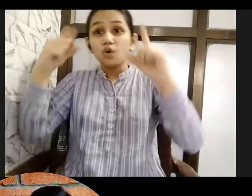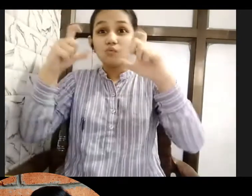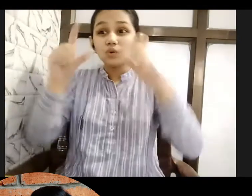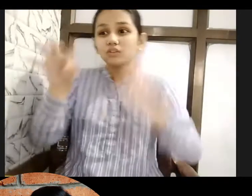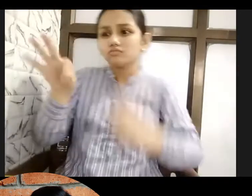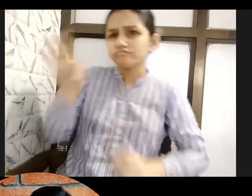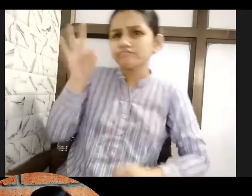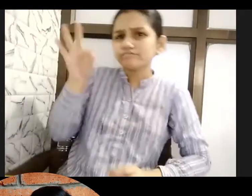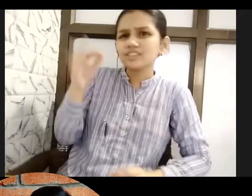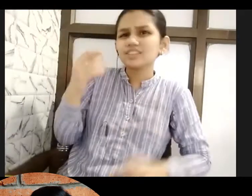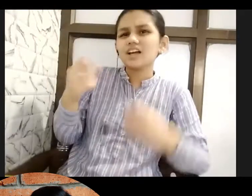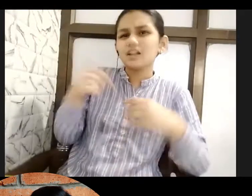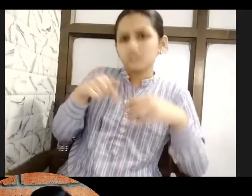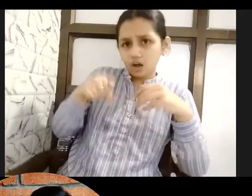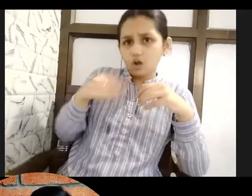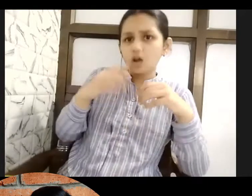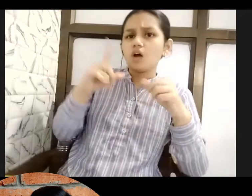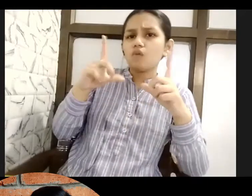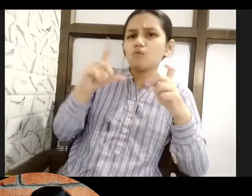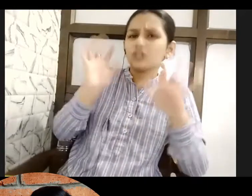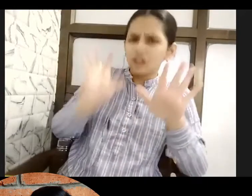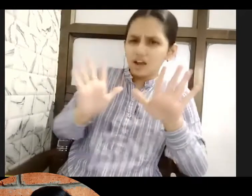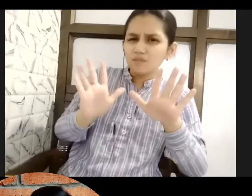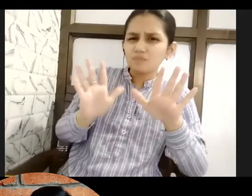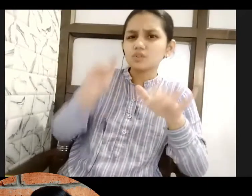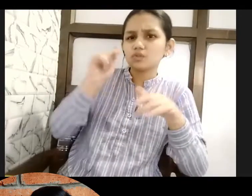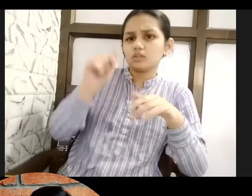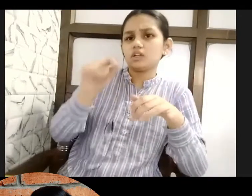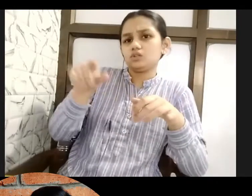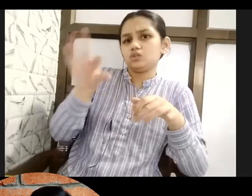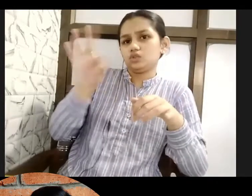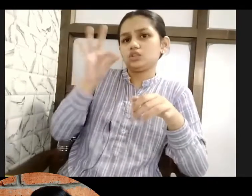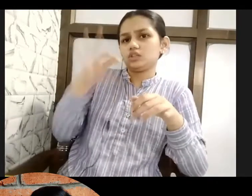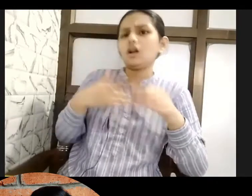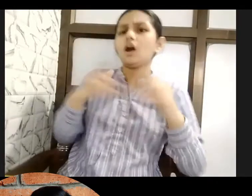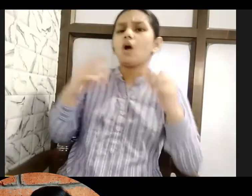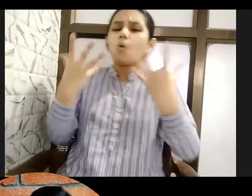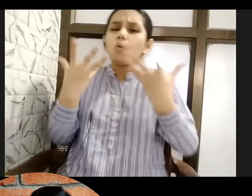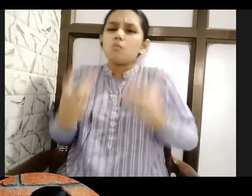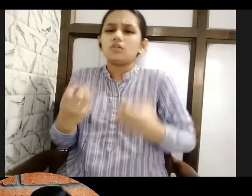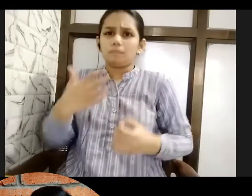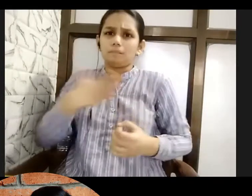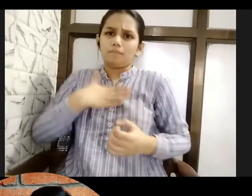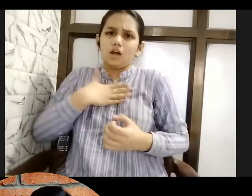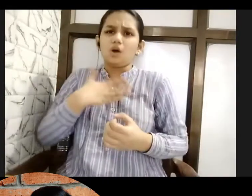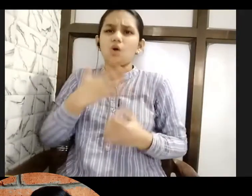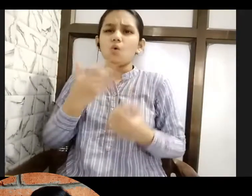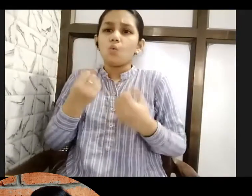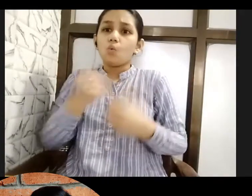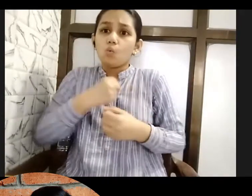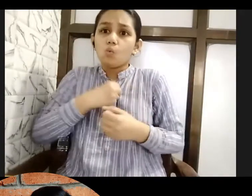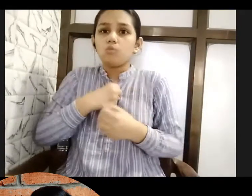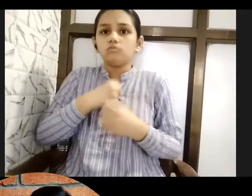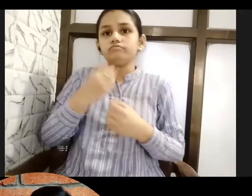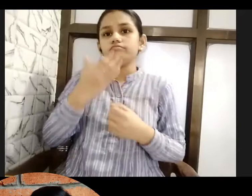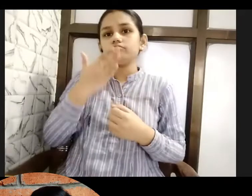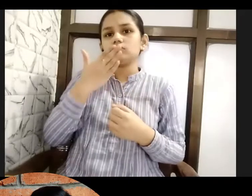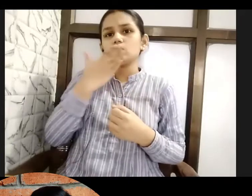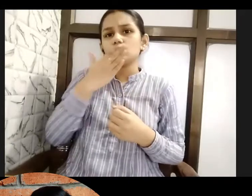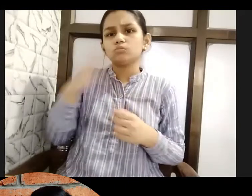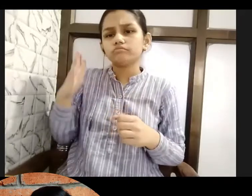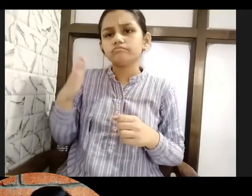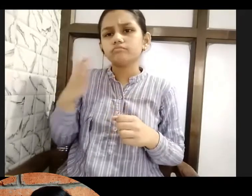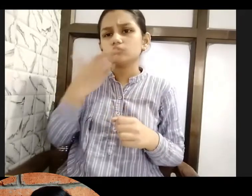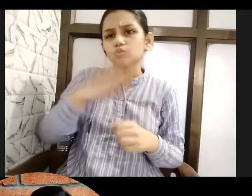some images. Let's say for example, I want to put my image, right? Or my student's image. This is my student. So I can